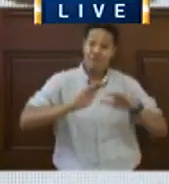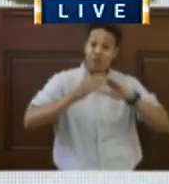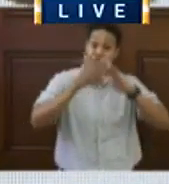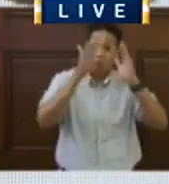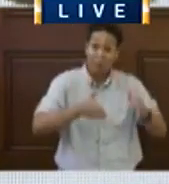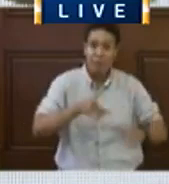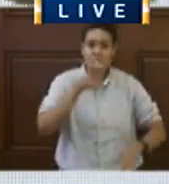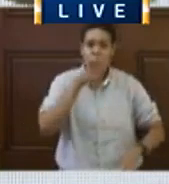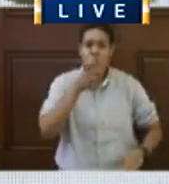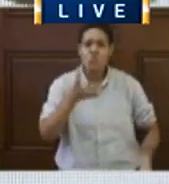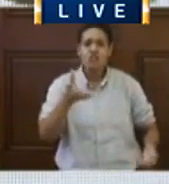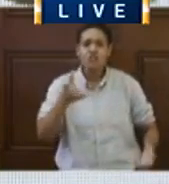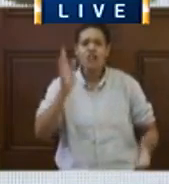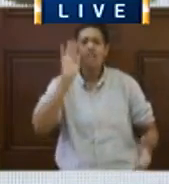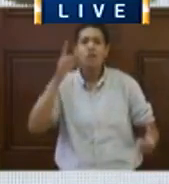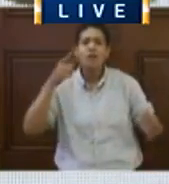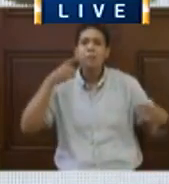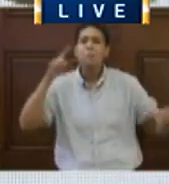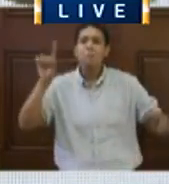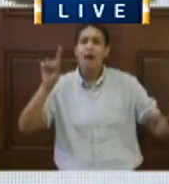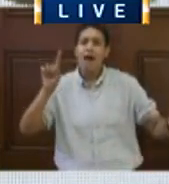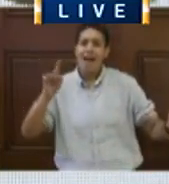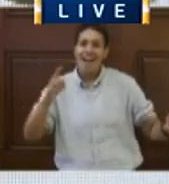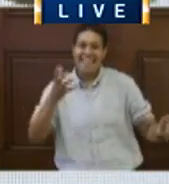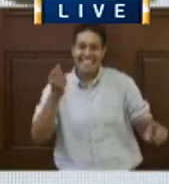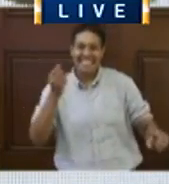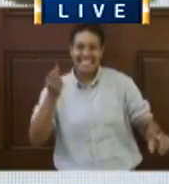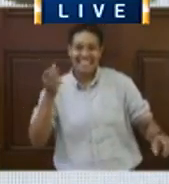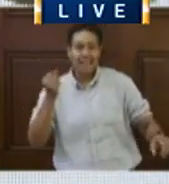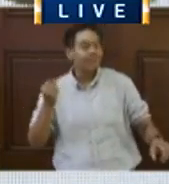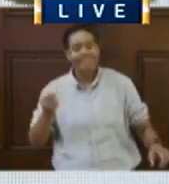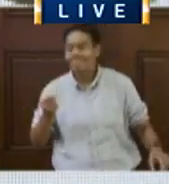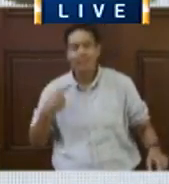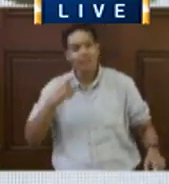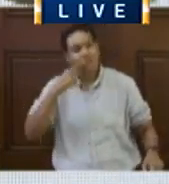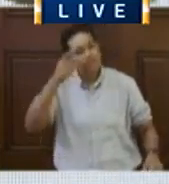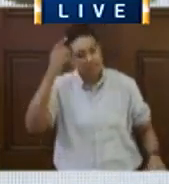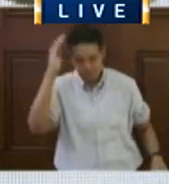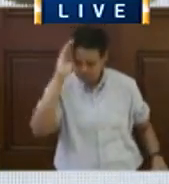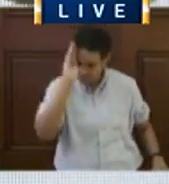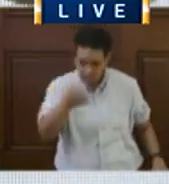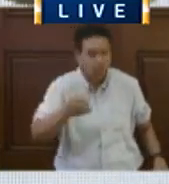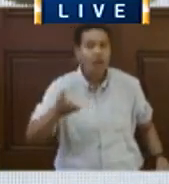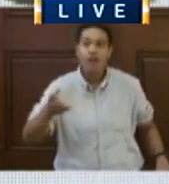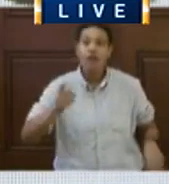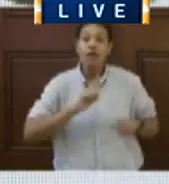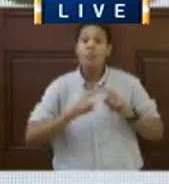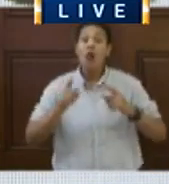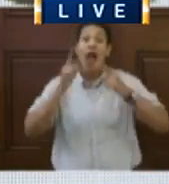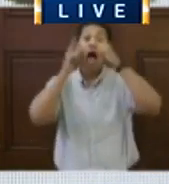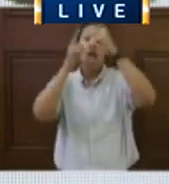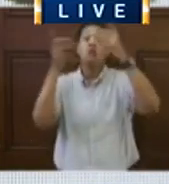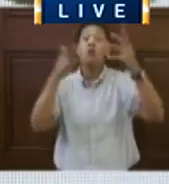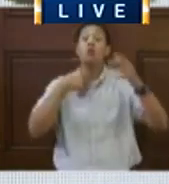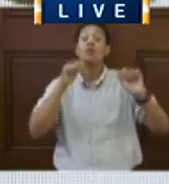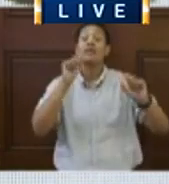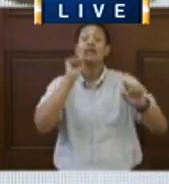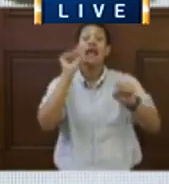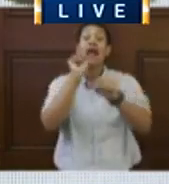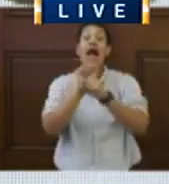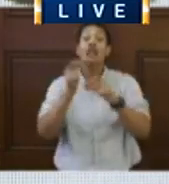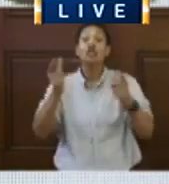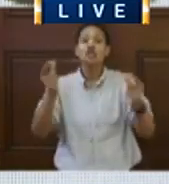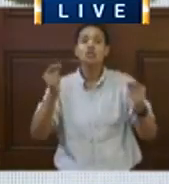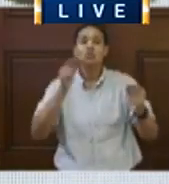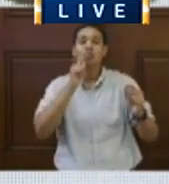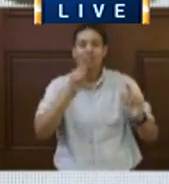deserves will be captured. And I think I have to say that up front. In between the aspirations and what we can actually deliver, there is a gap. There is